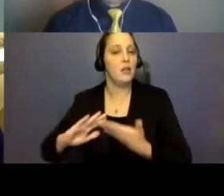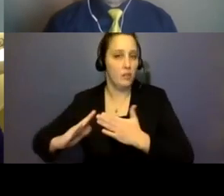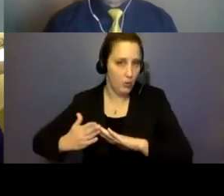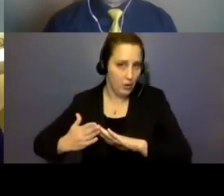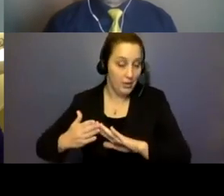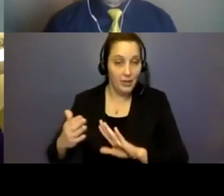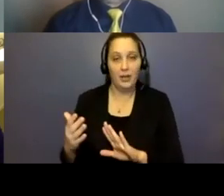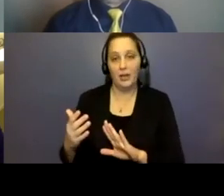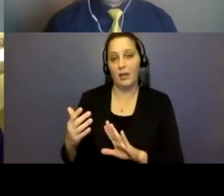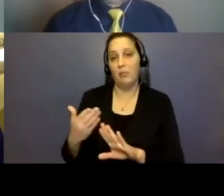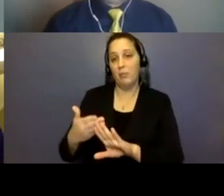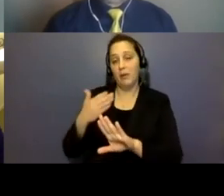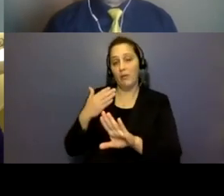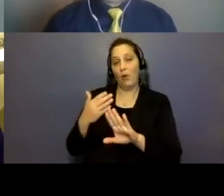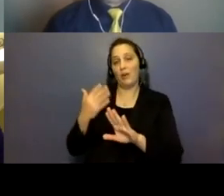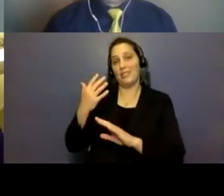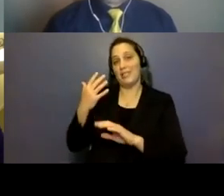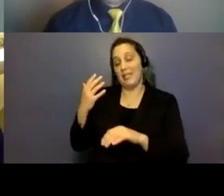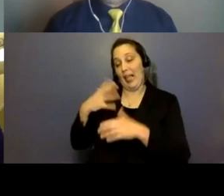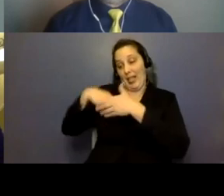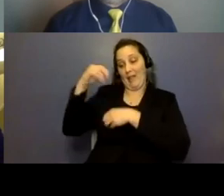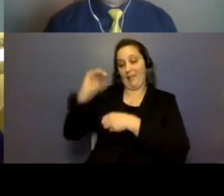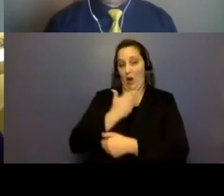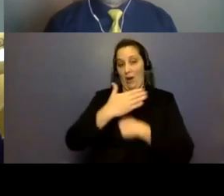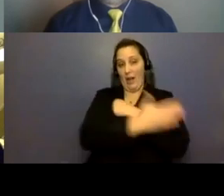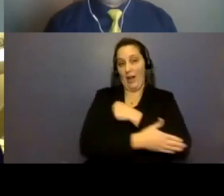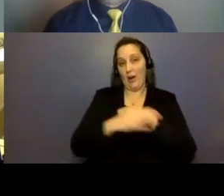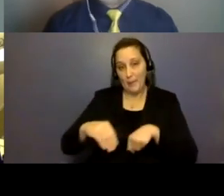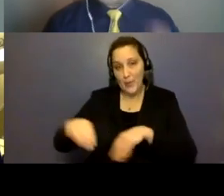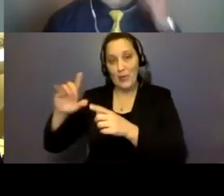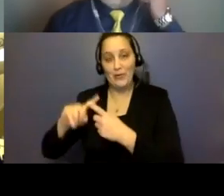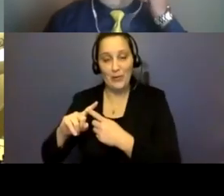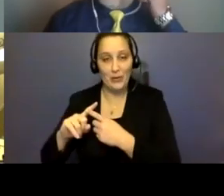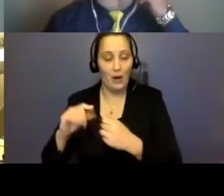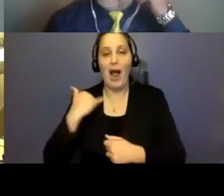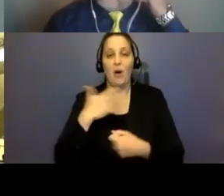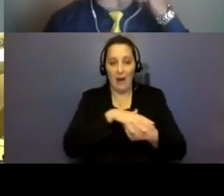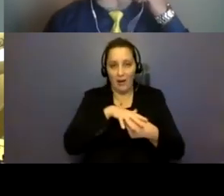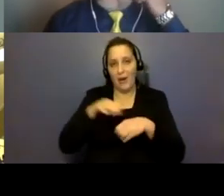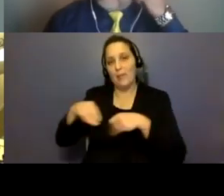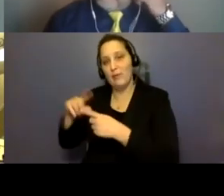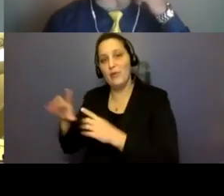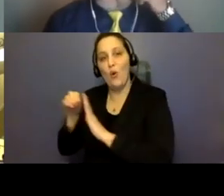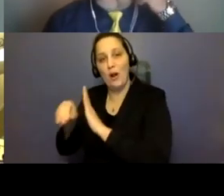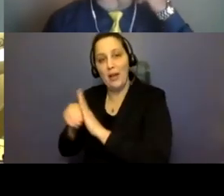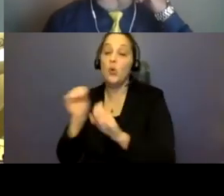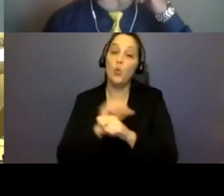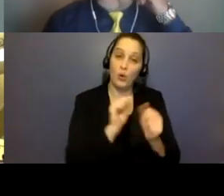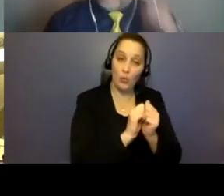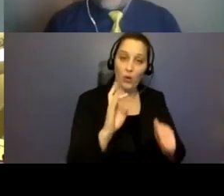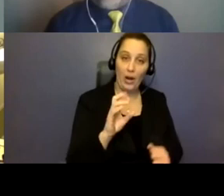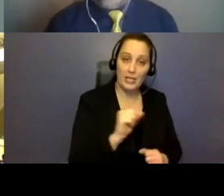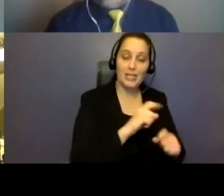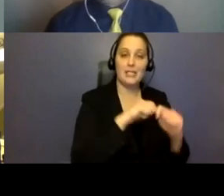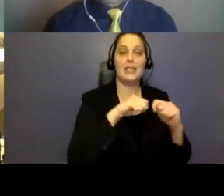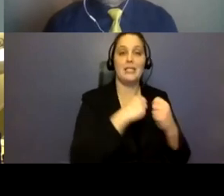Before, sadly, she left us in the Tampa Bay area and moved to Orlando. She worked with the Crisis Center as well and worked closely with